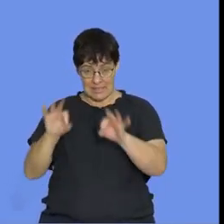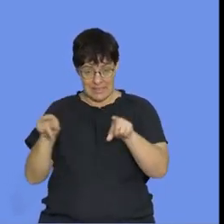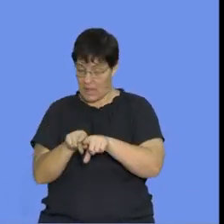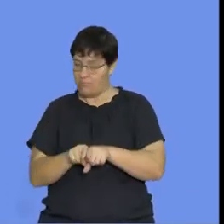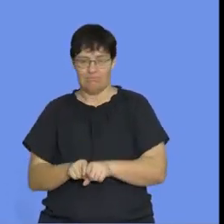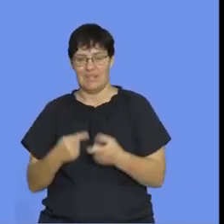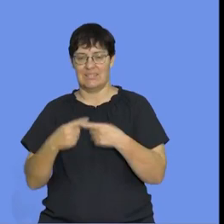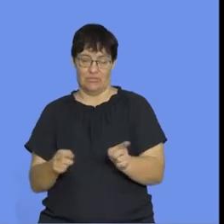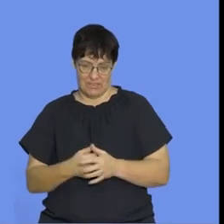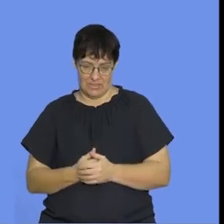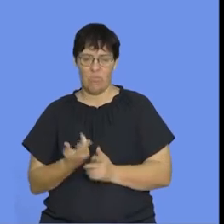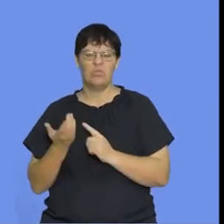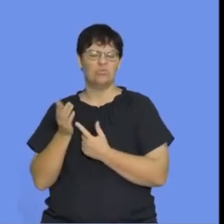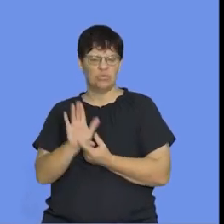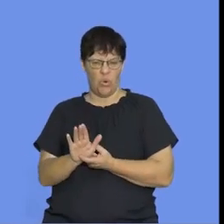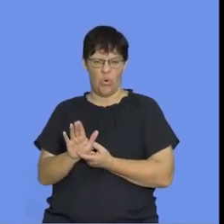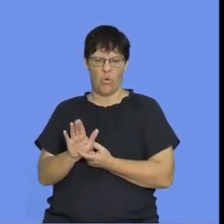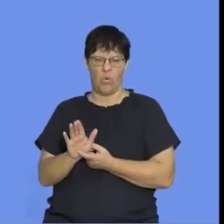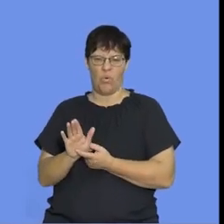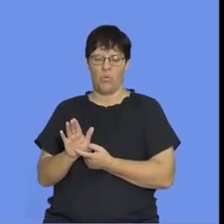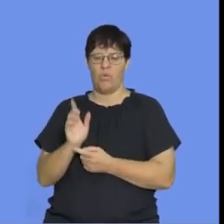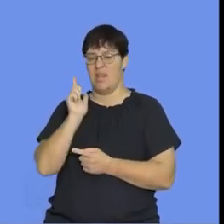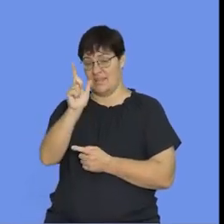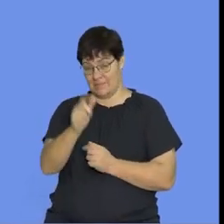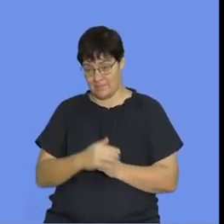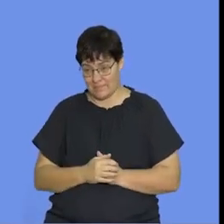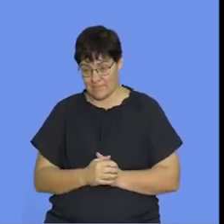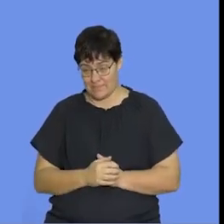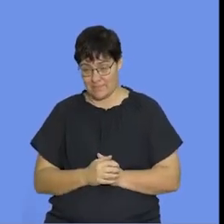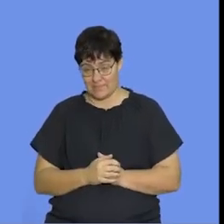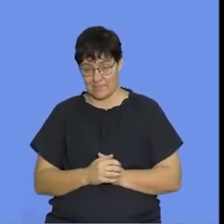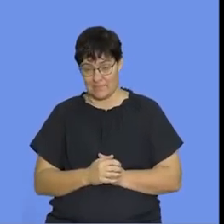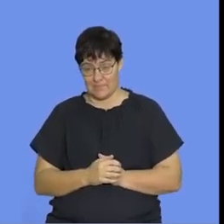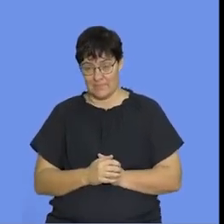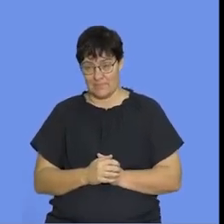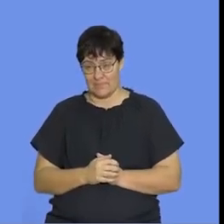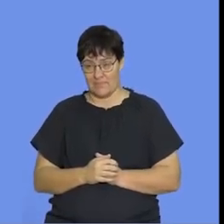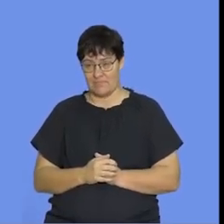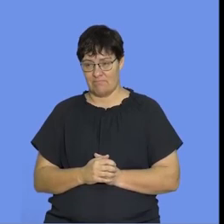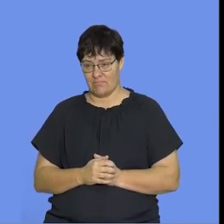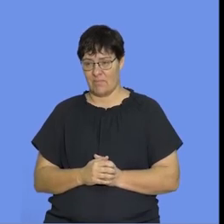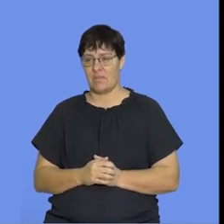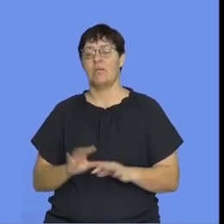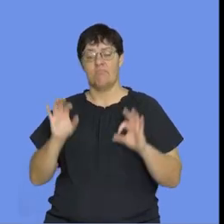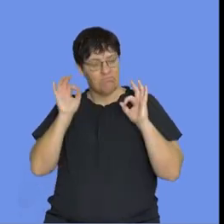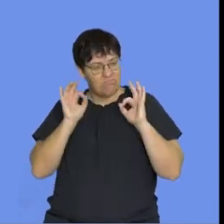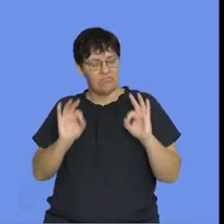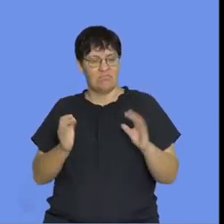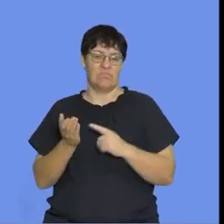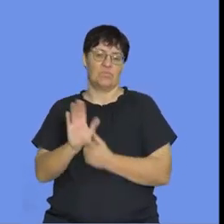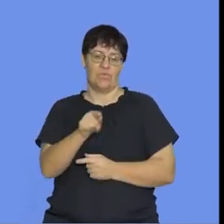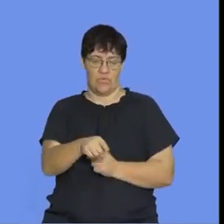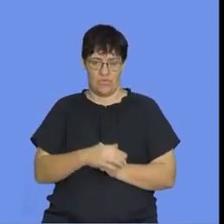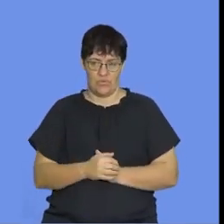that into context. Right, okay? And then here is a perfect example that we've managed to look at. If you look